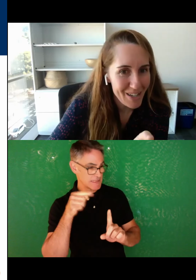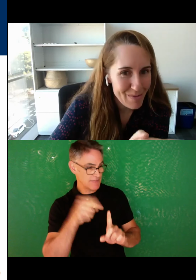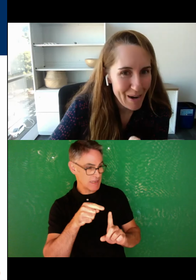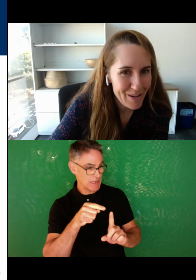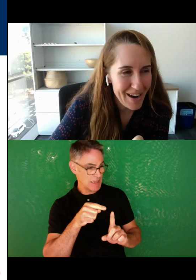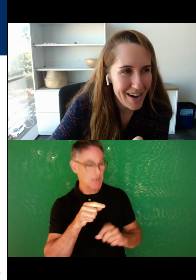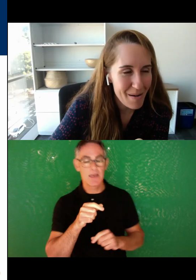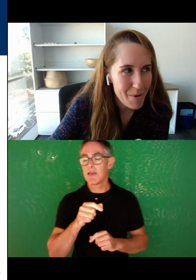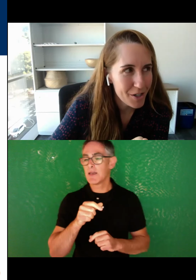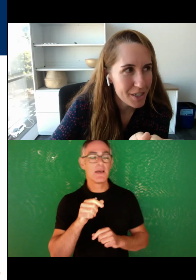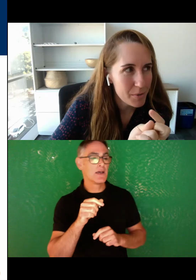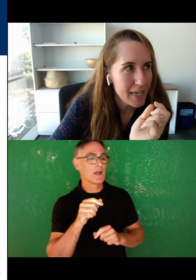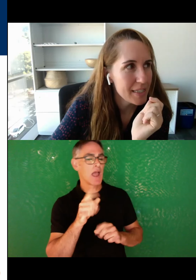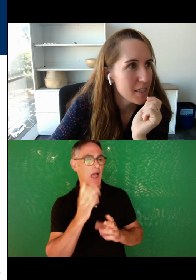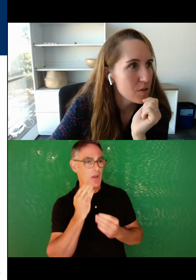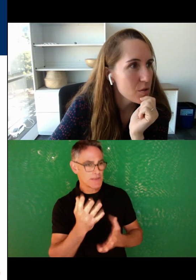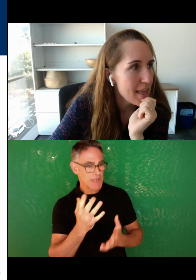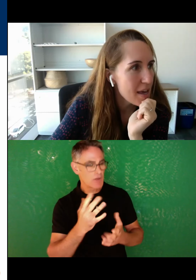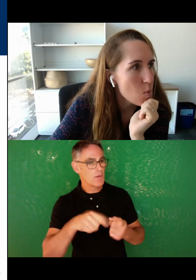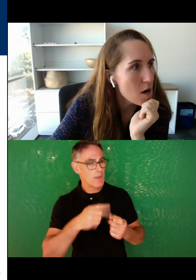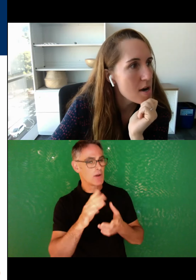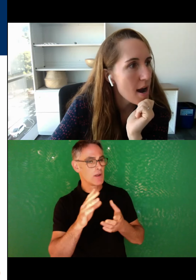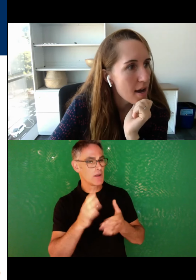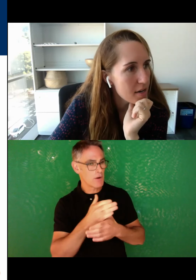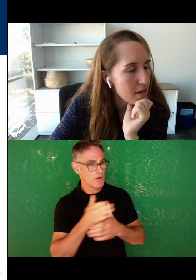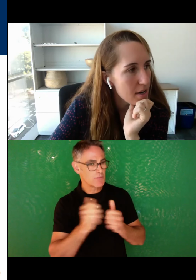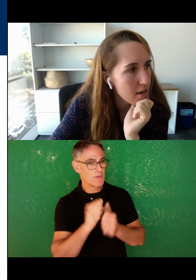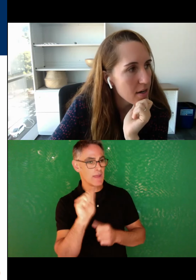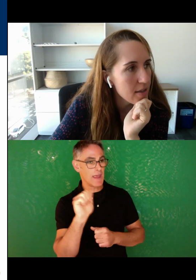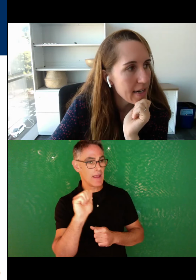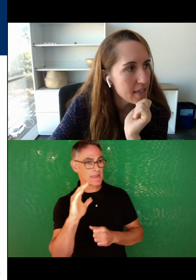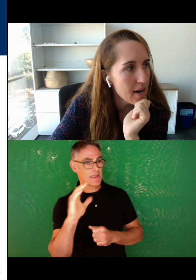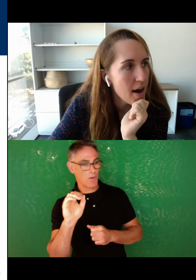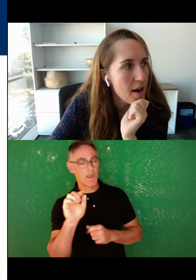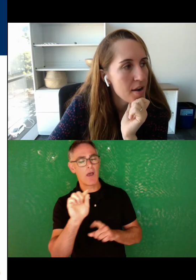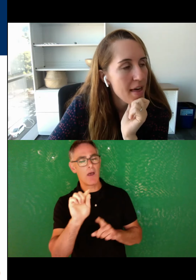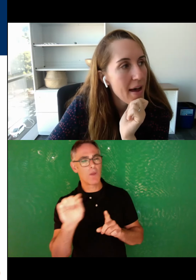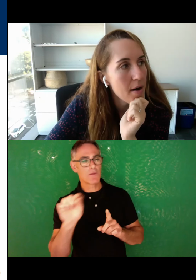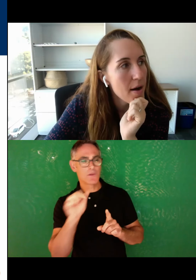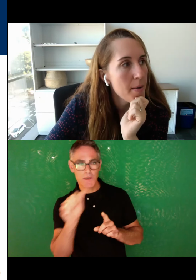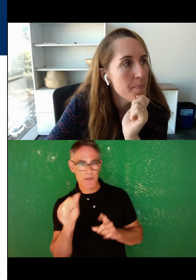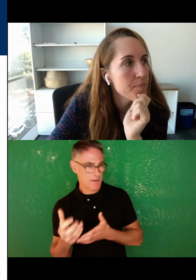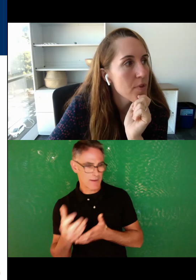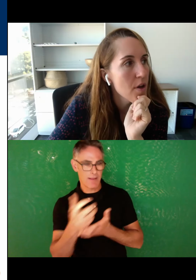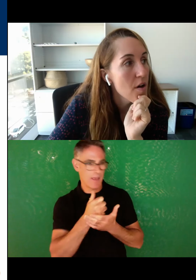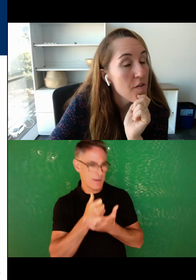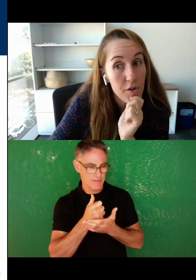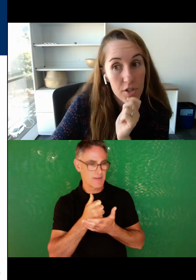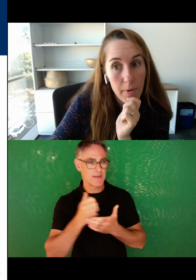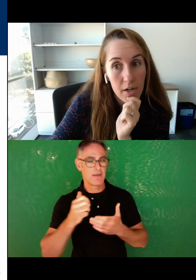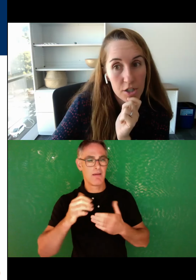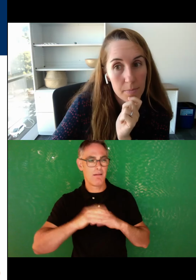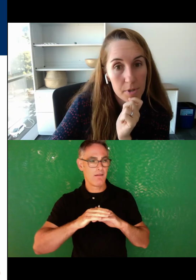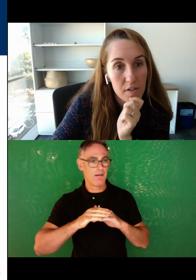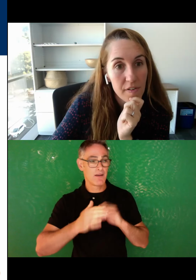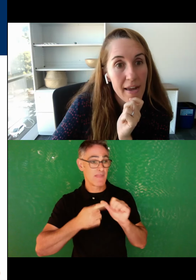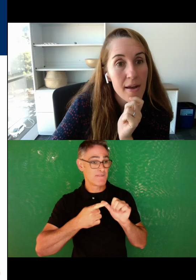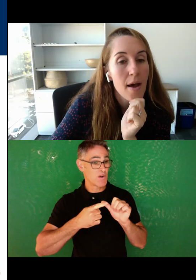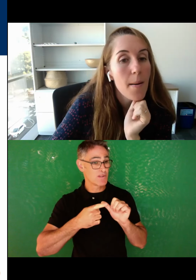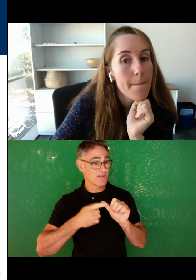going to tell you about partnerships with ACOs. They were not collected on that first